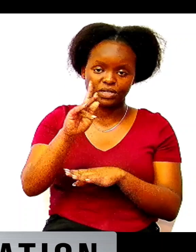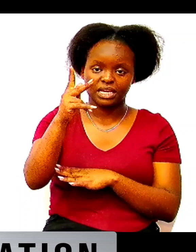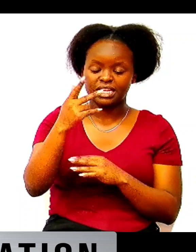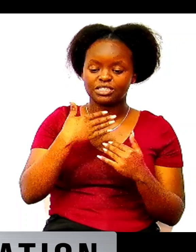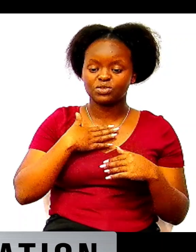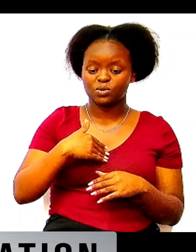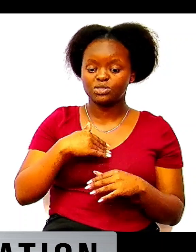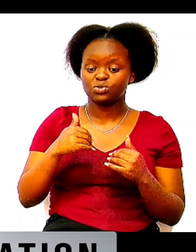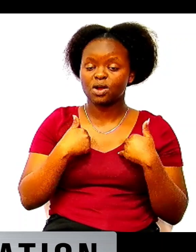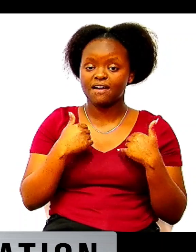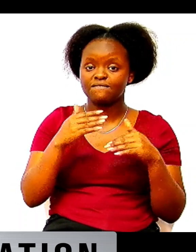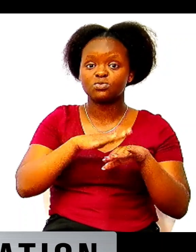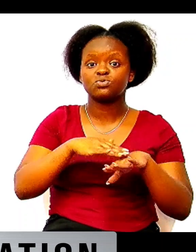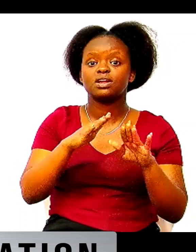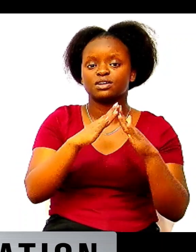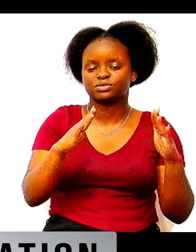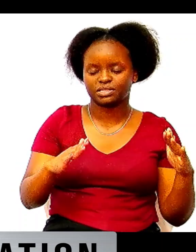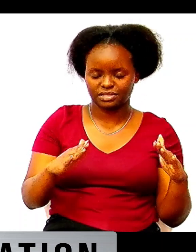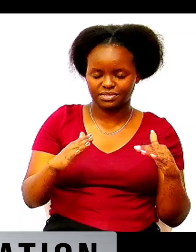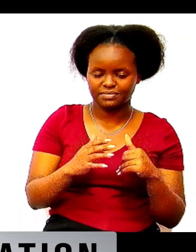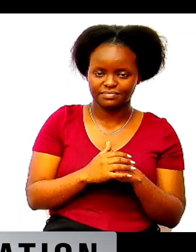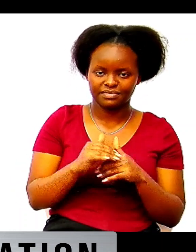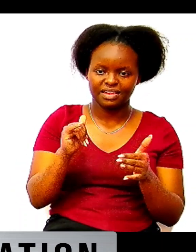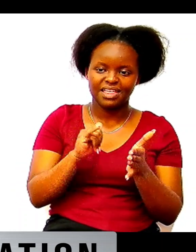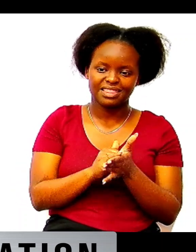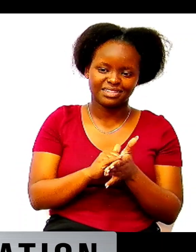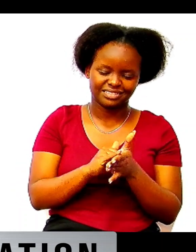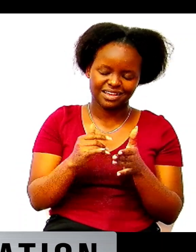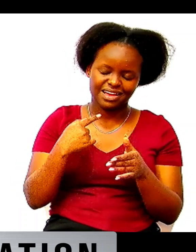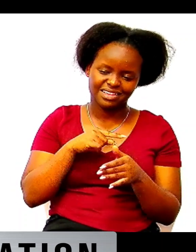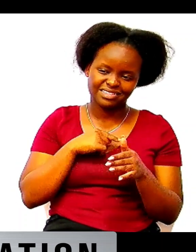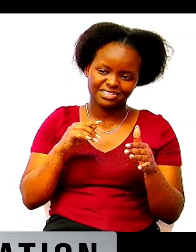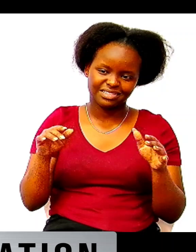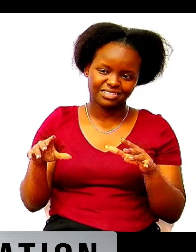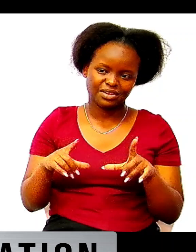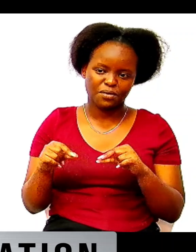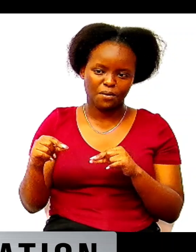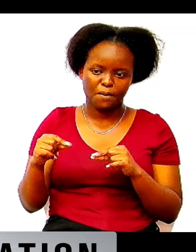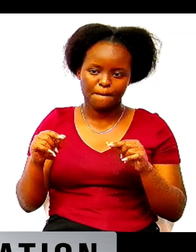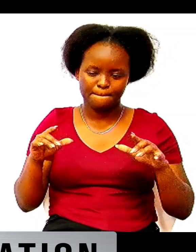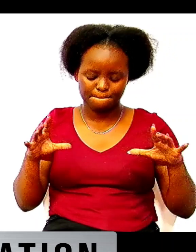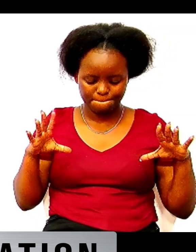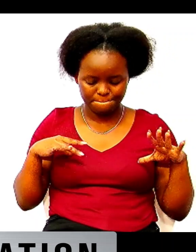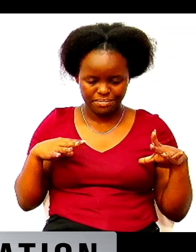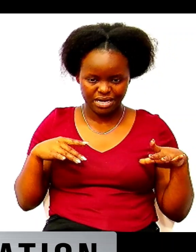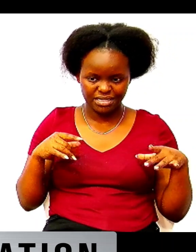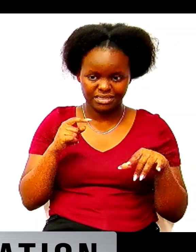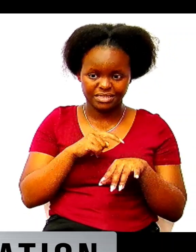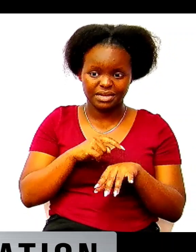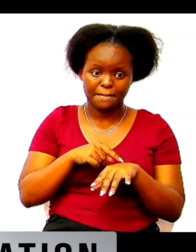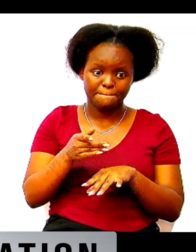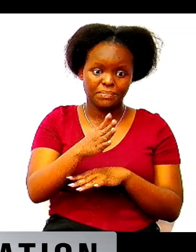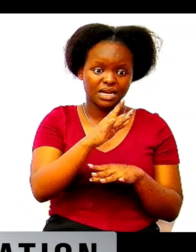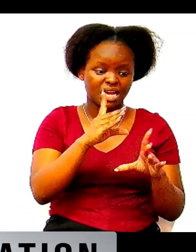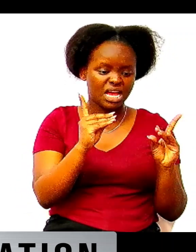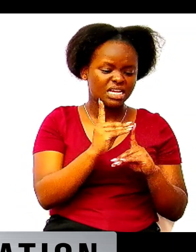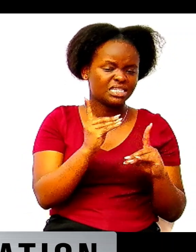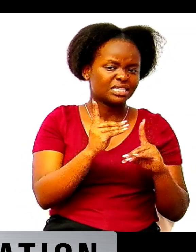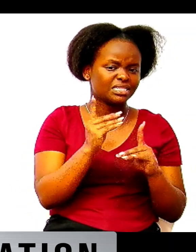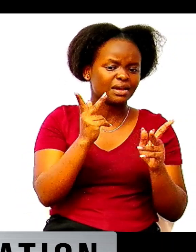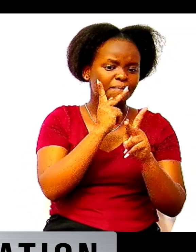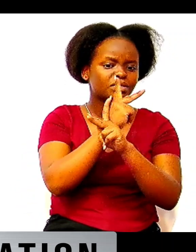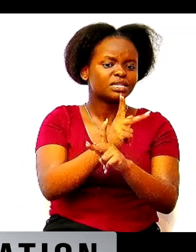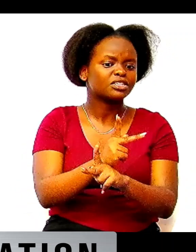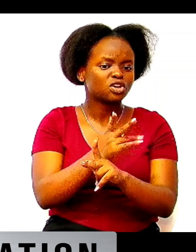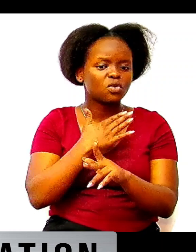have good houses. That is it. We are going for a break. When we come back, data protection, I want us to talk